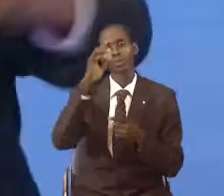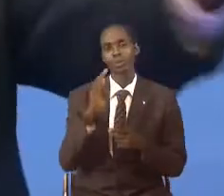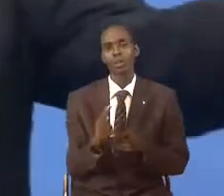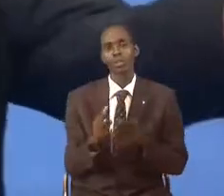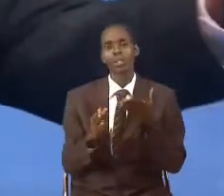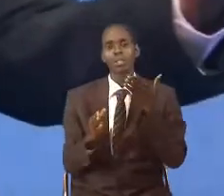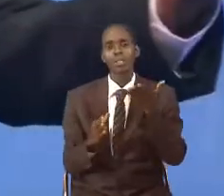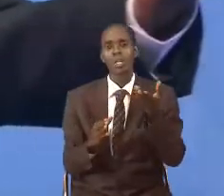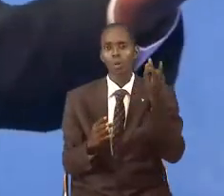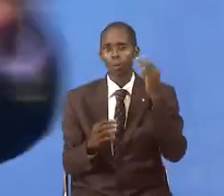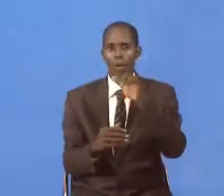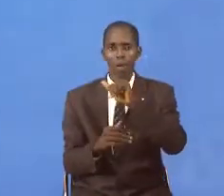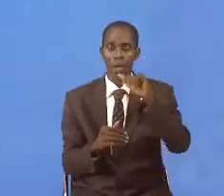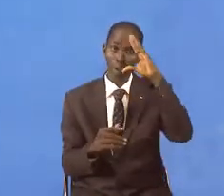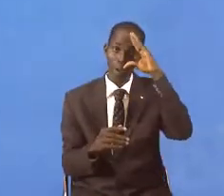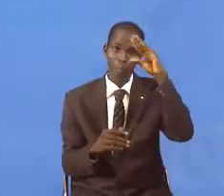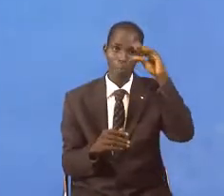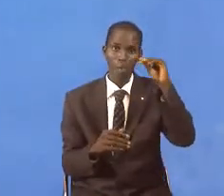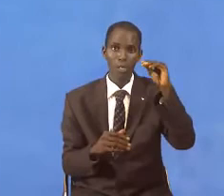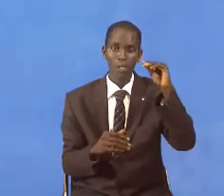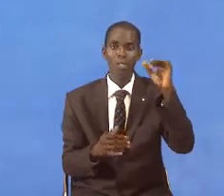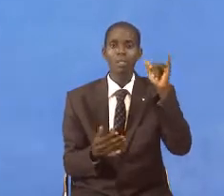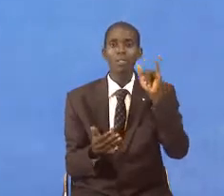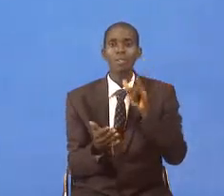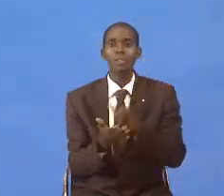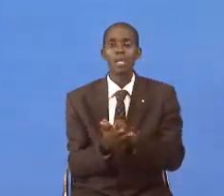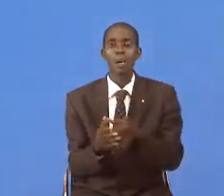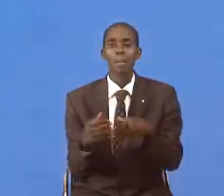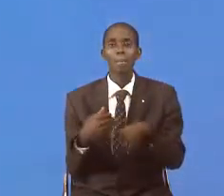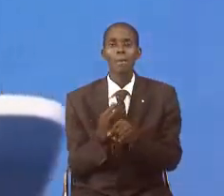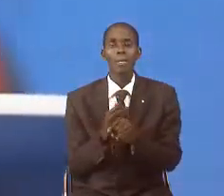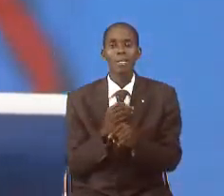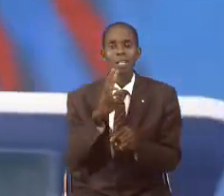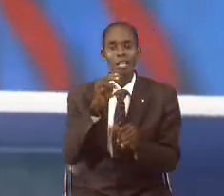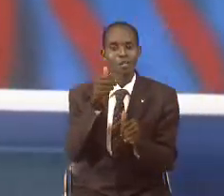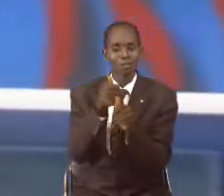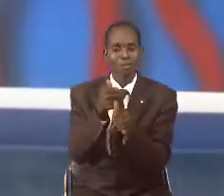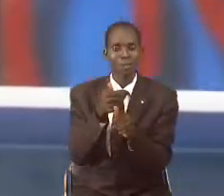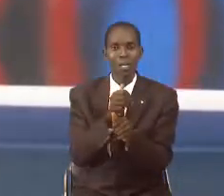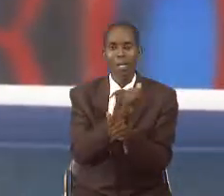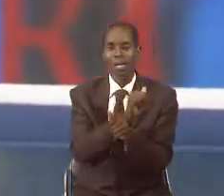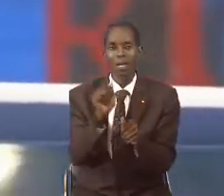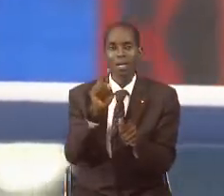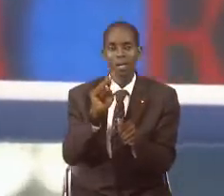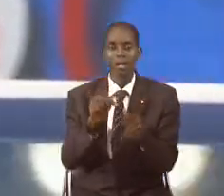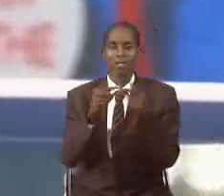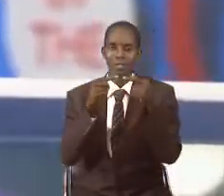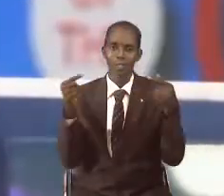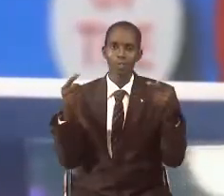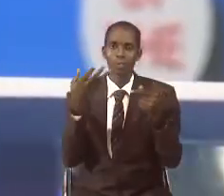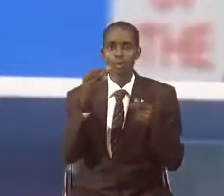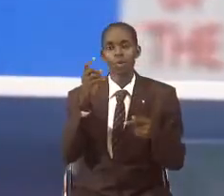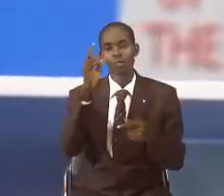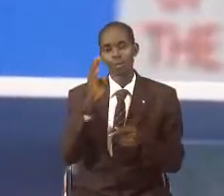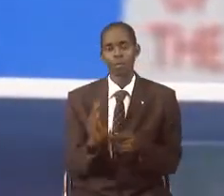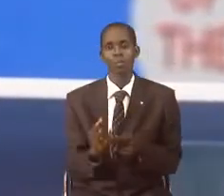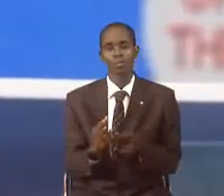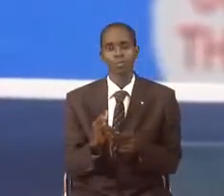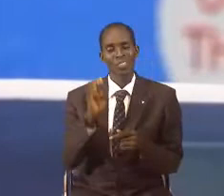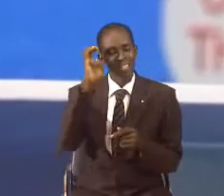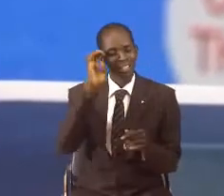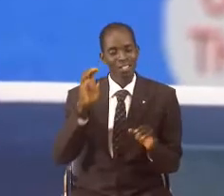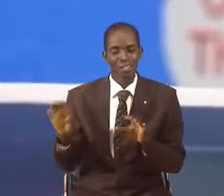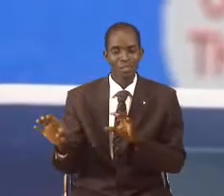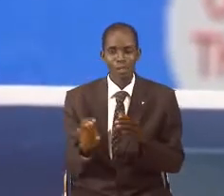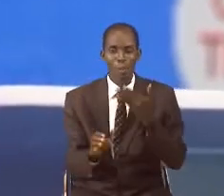we were reconciled unto God. There was a man that made himself an enemy